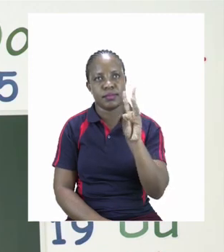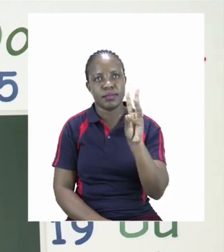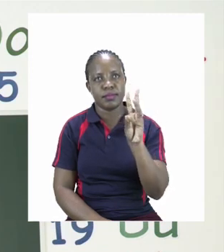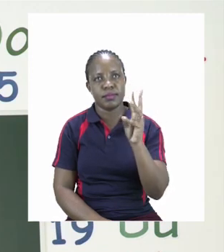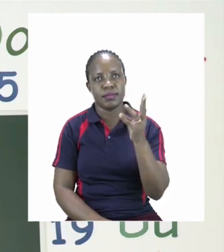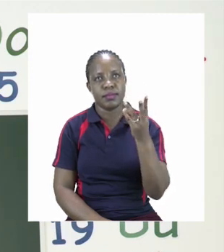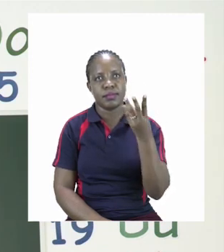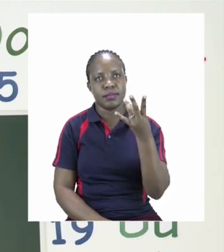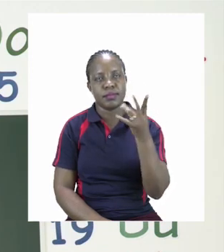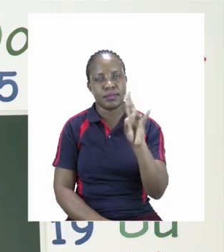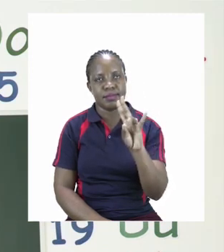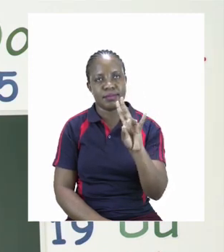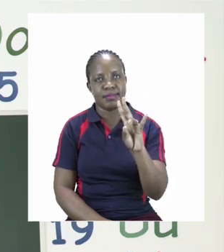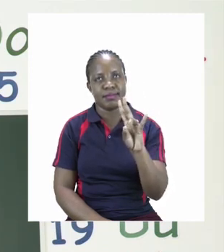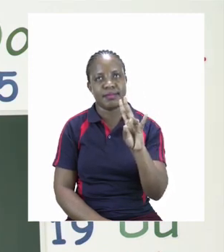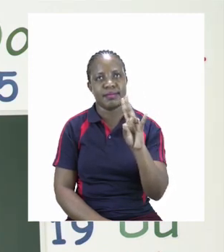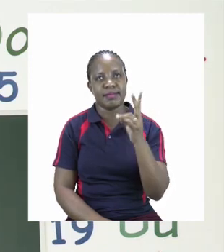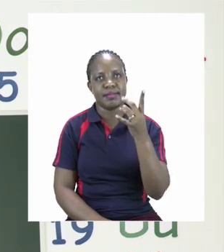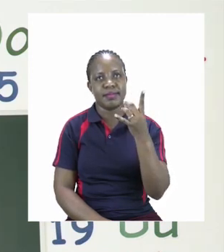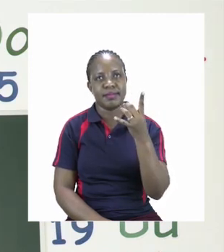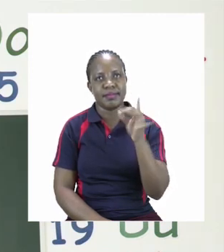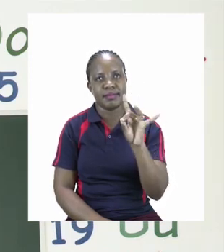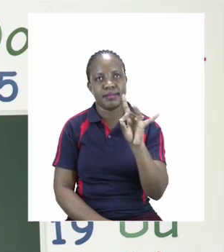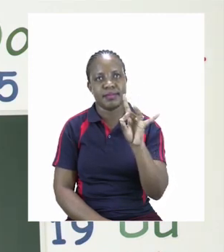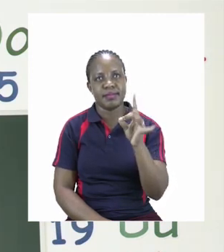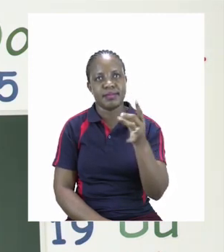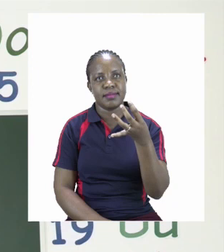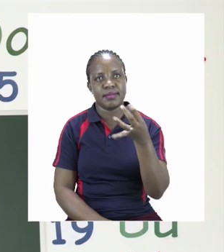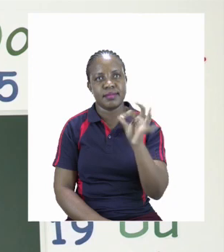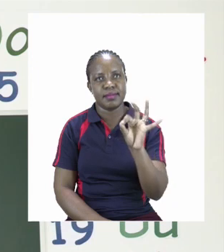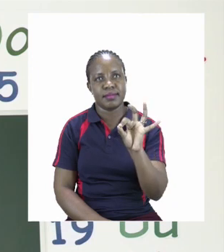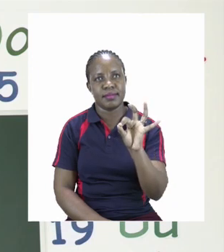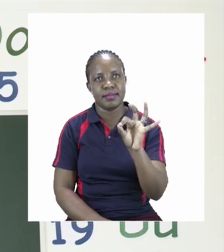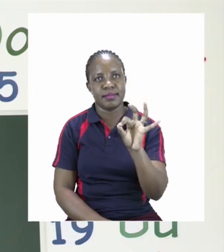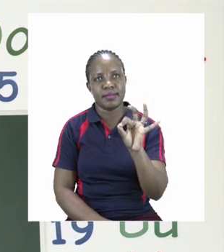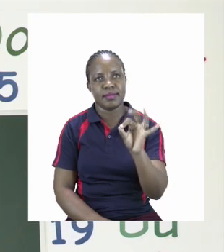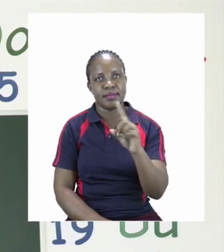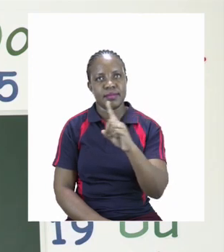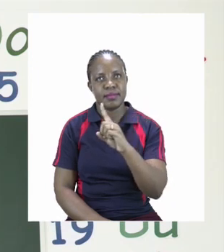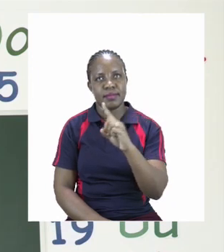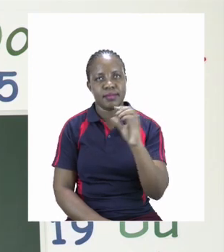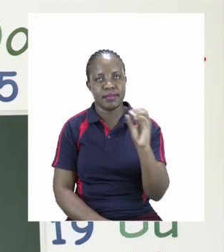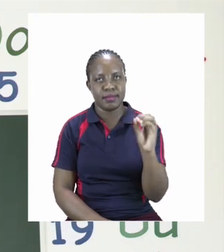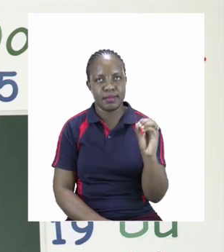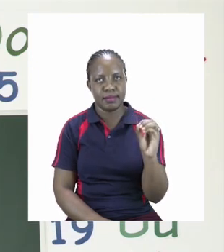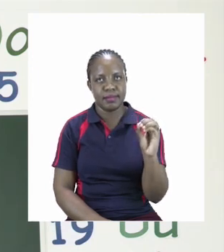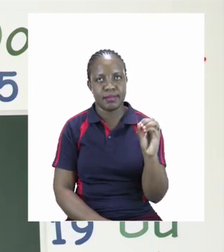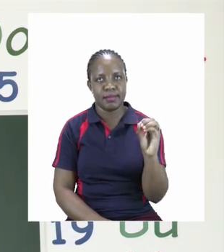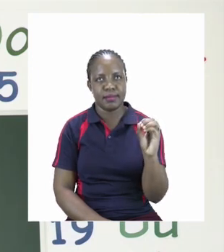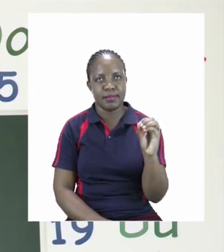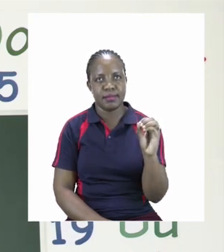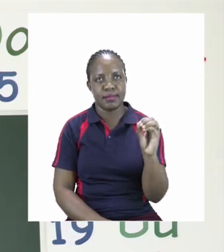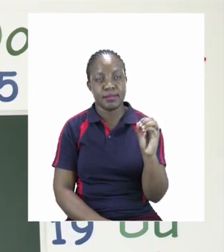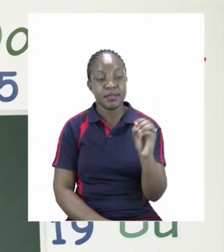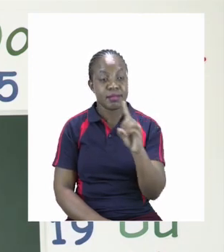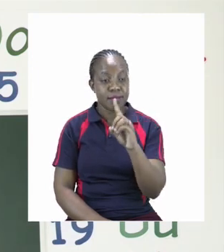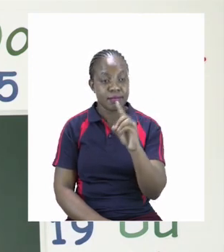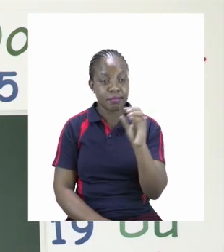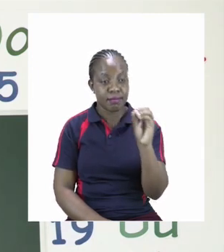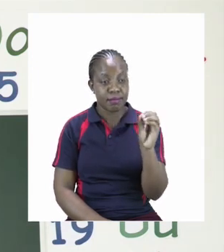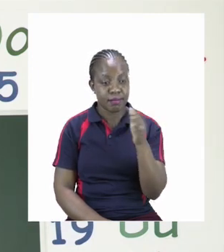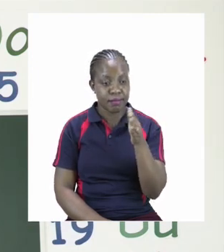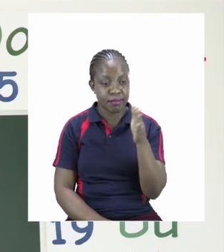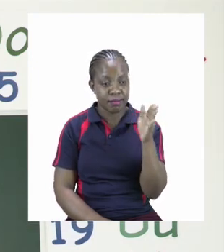6, 7, 8, 9, 10. So there are 10